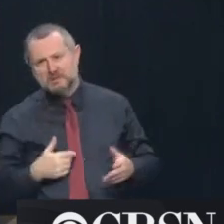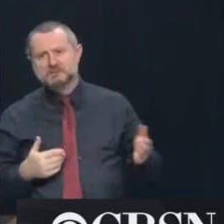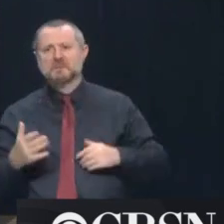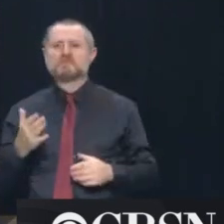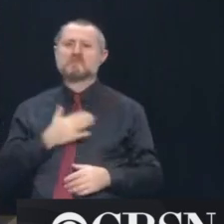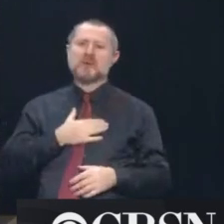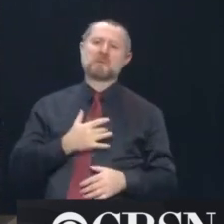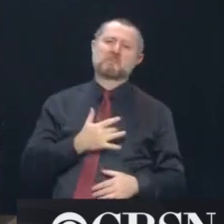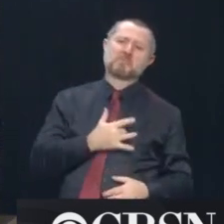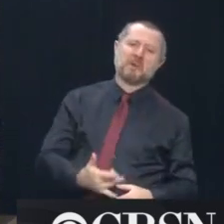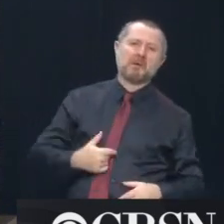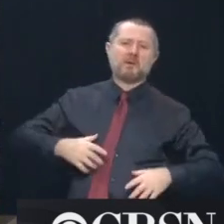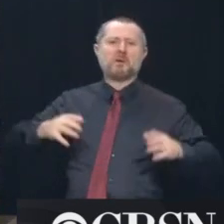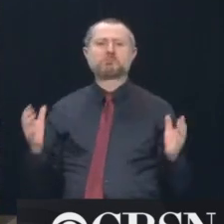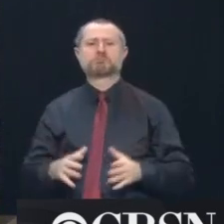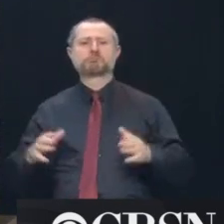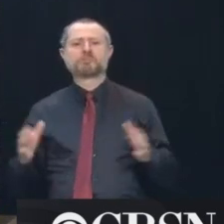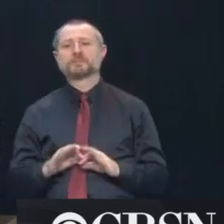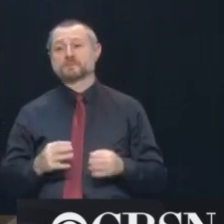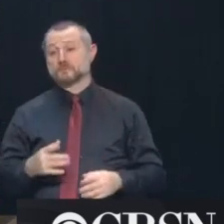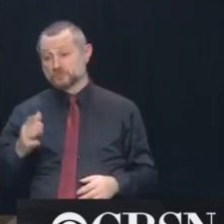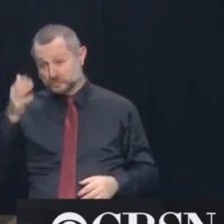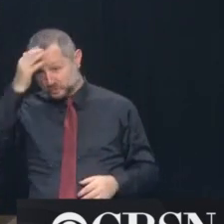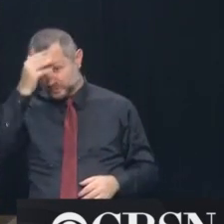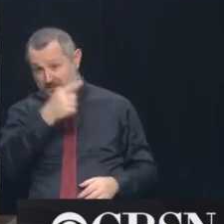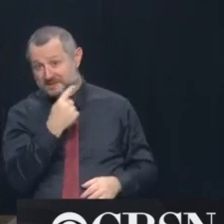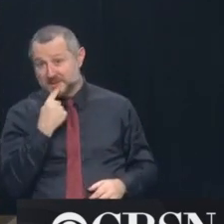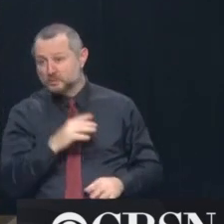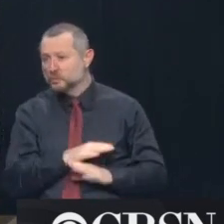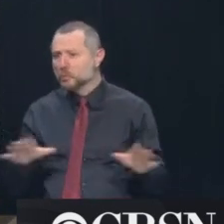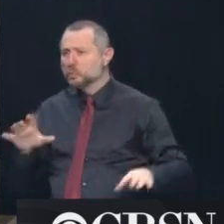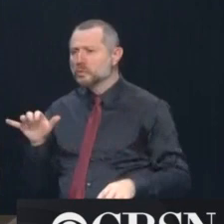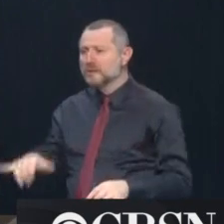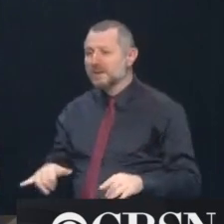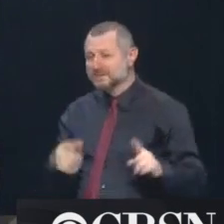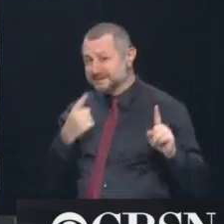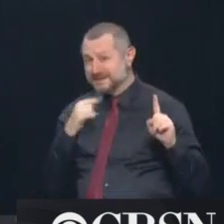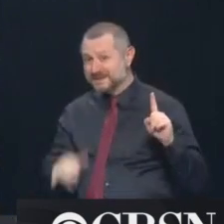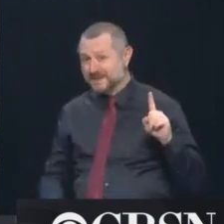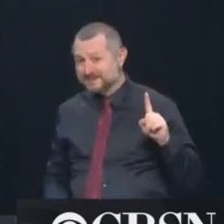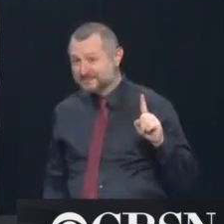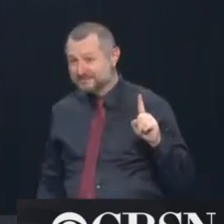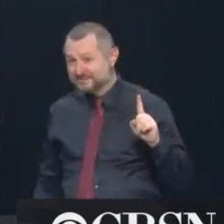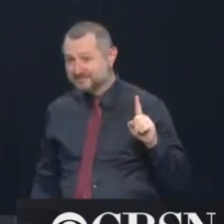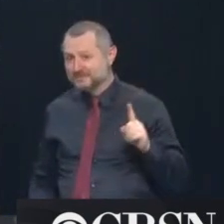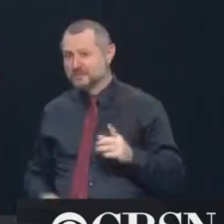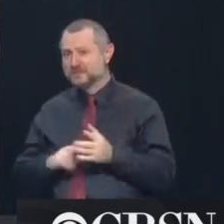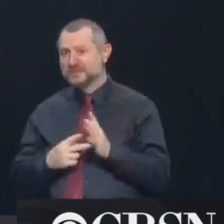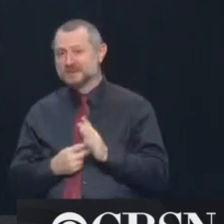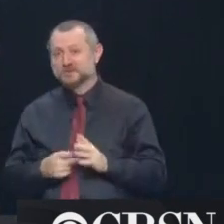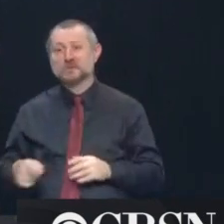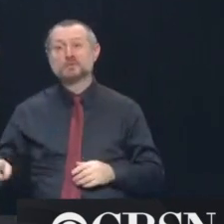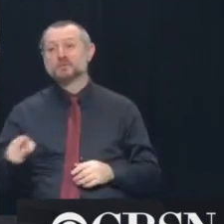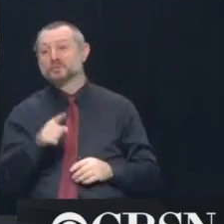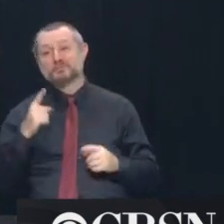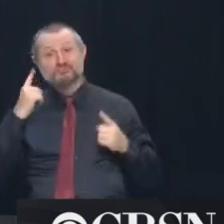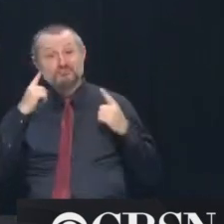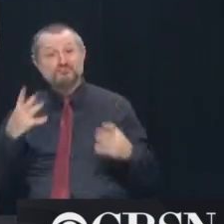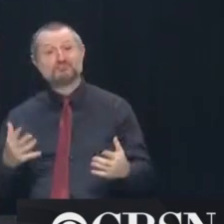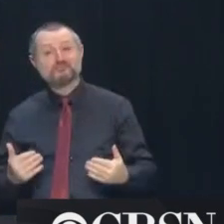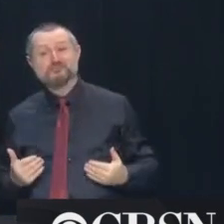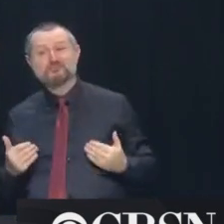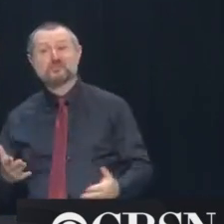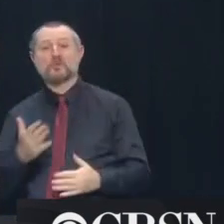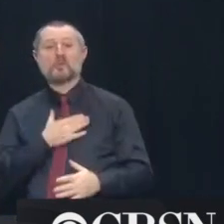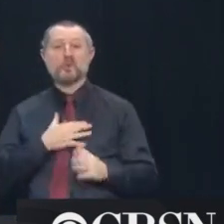here. Trump administration says don't do that. So then you're following your own guidance. Then